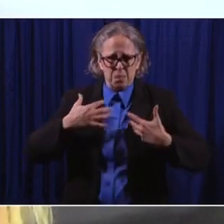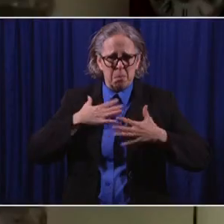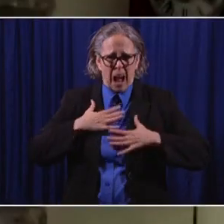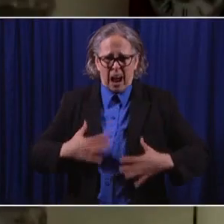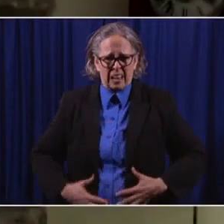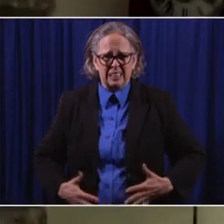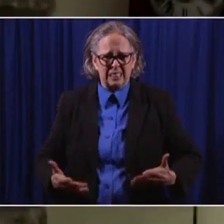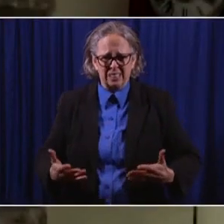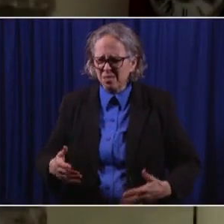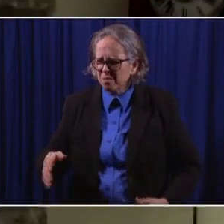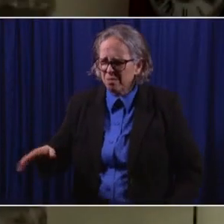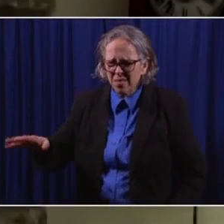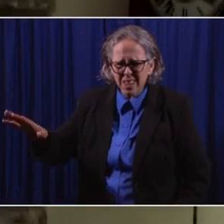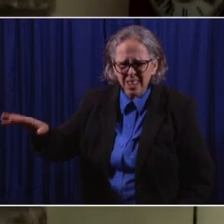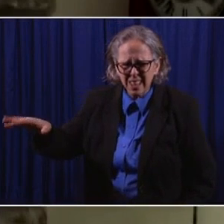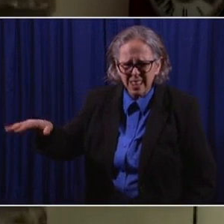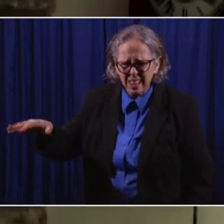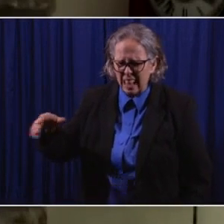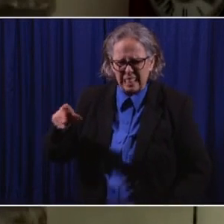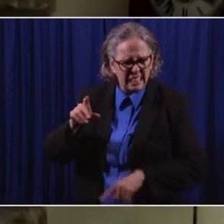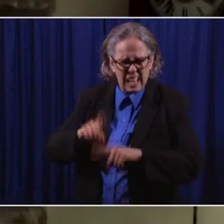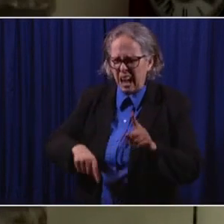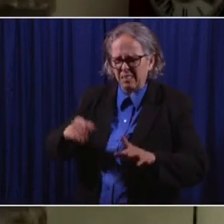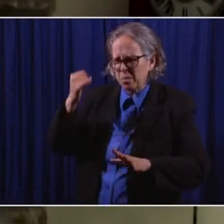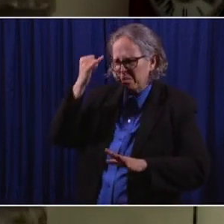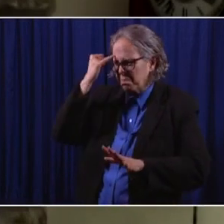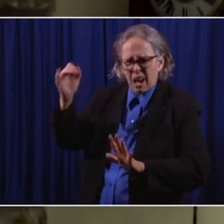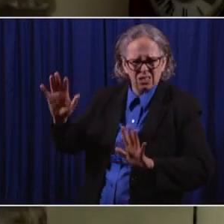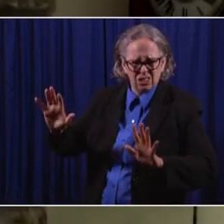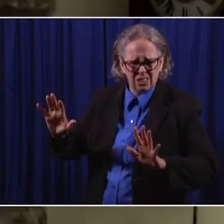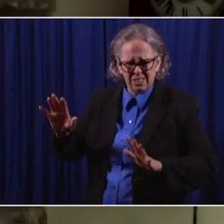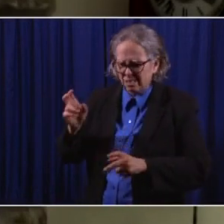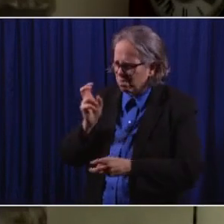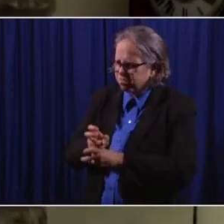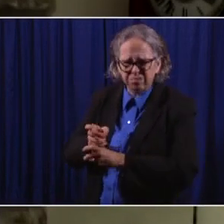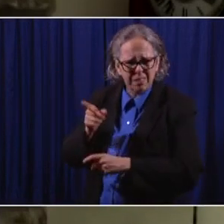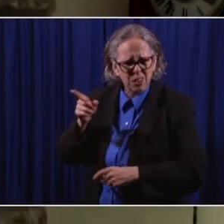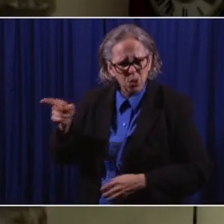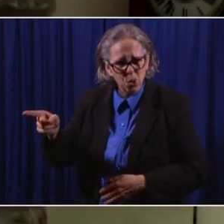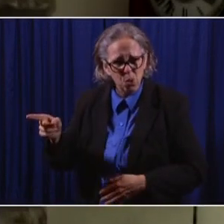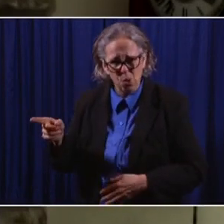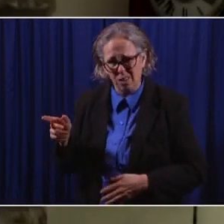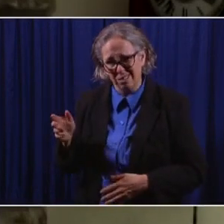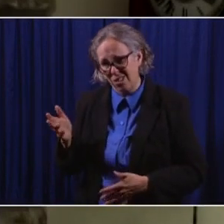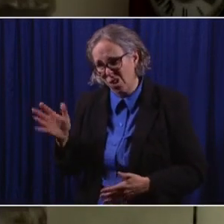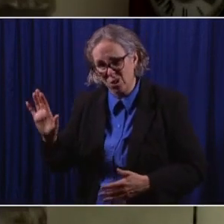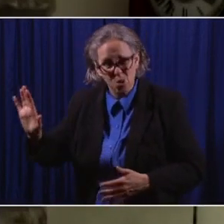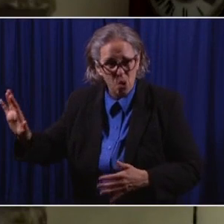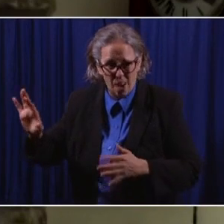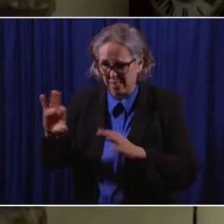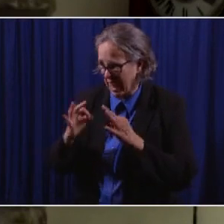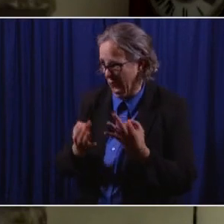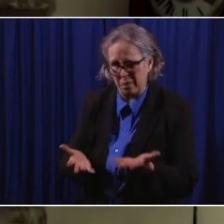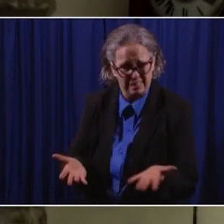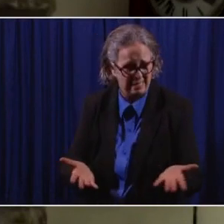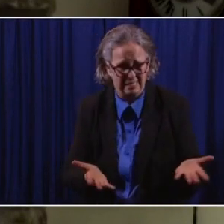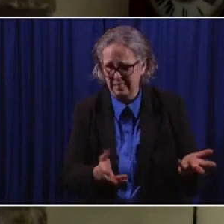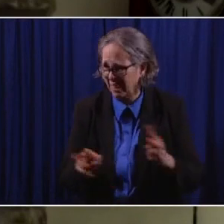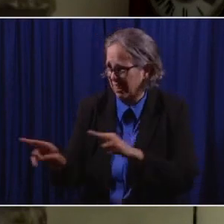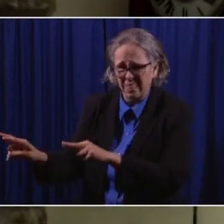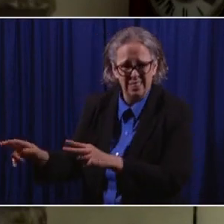Yeah, so I can't imagine how tough it would be for you, nor can I really imagine how tough it would be for your family. You said